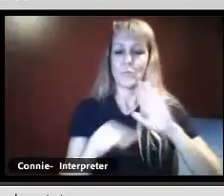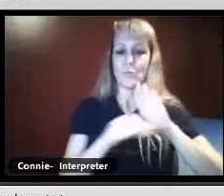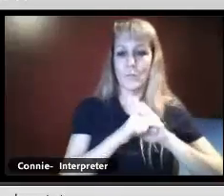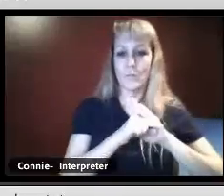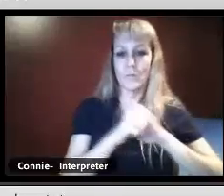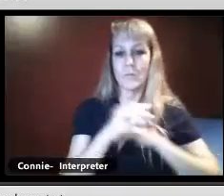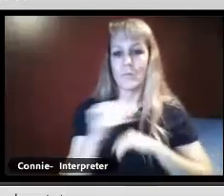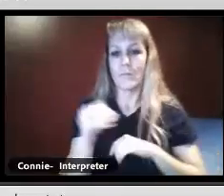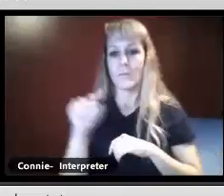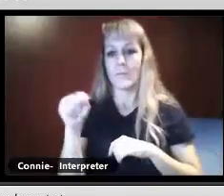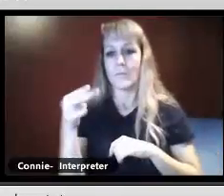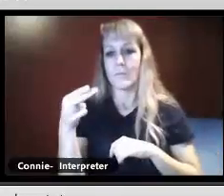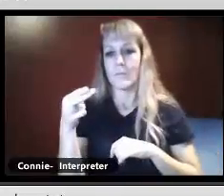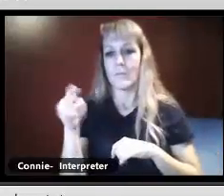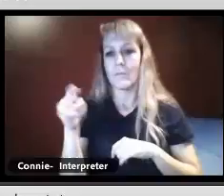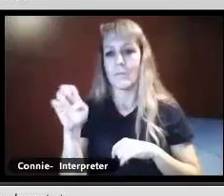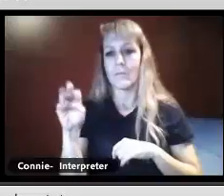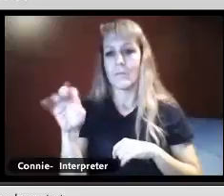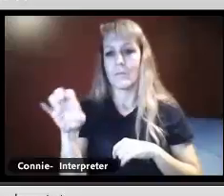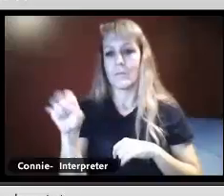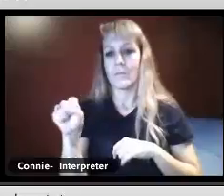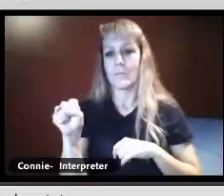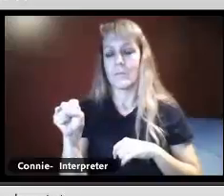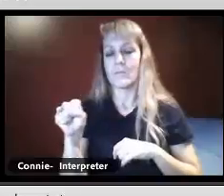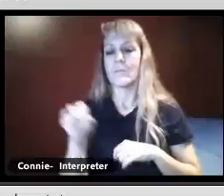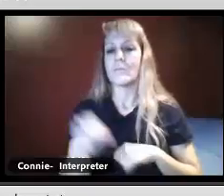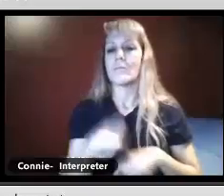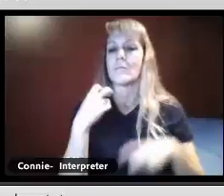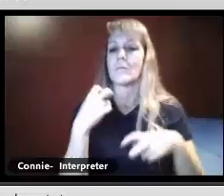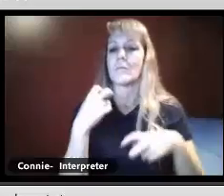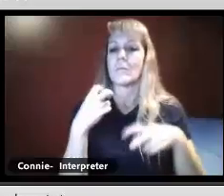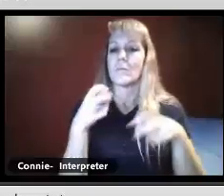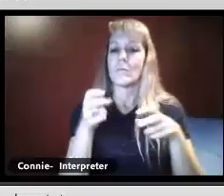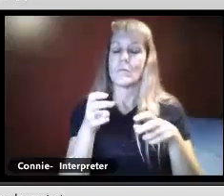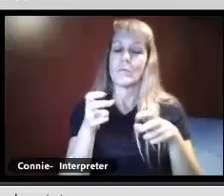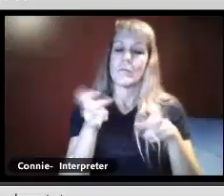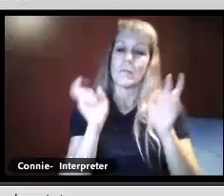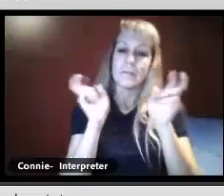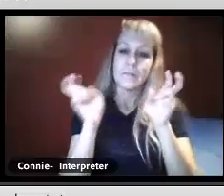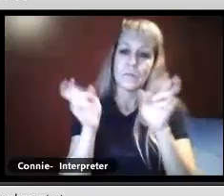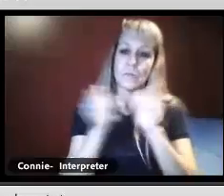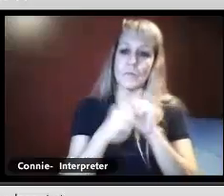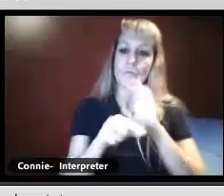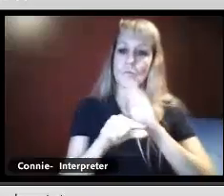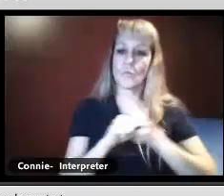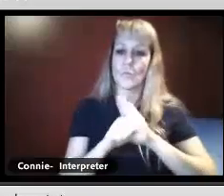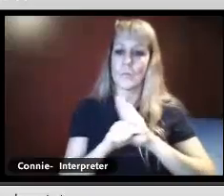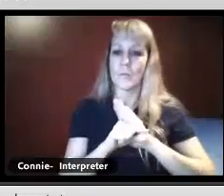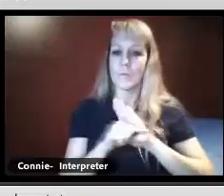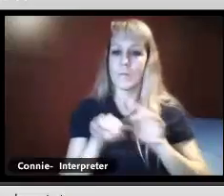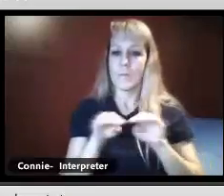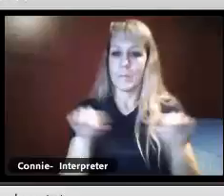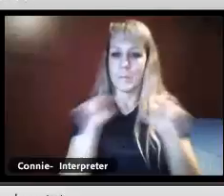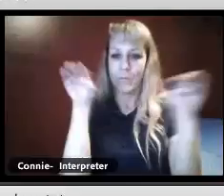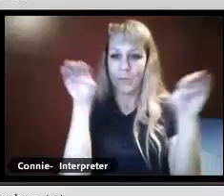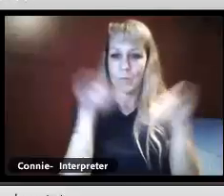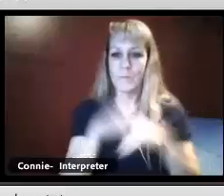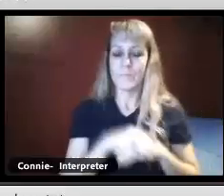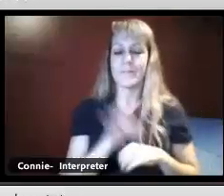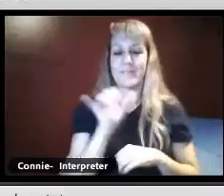themes. The issue of grade level came up earlier, and once again this